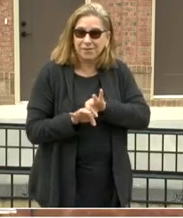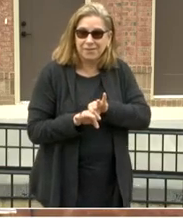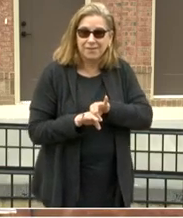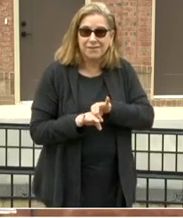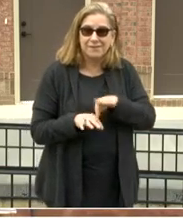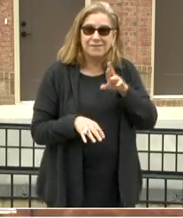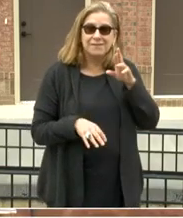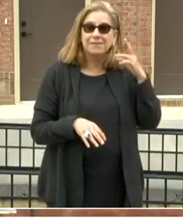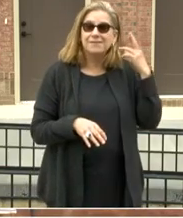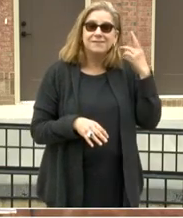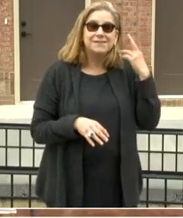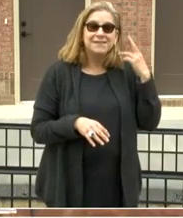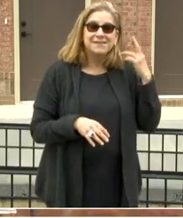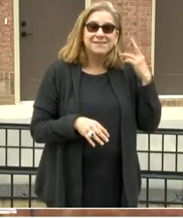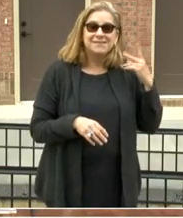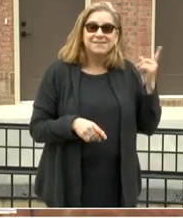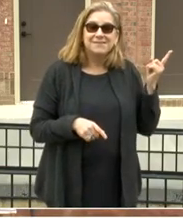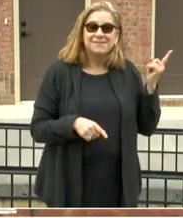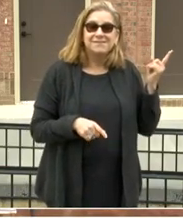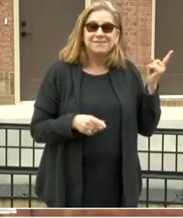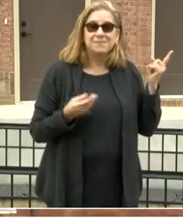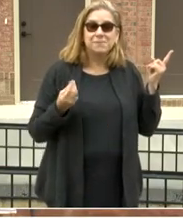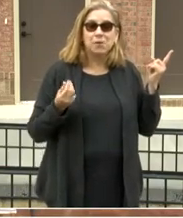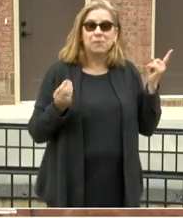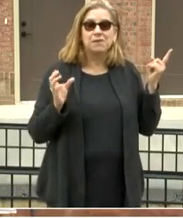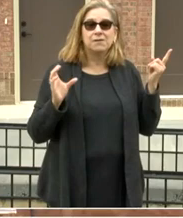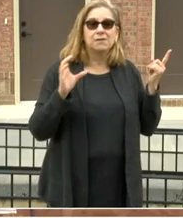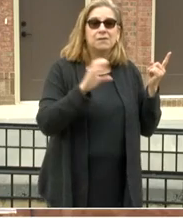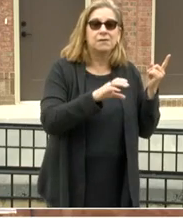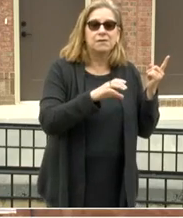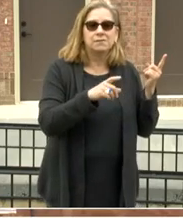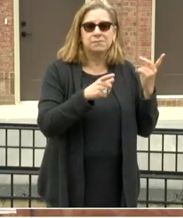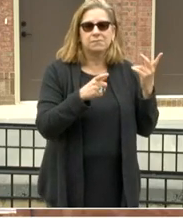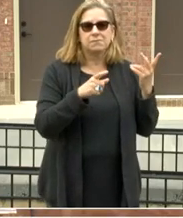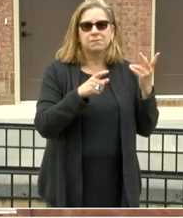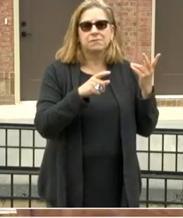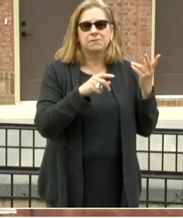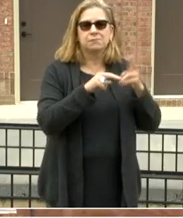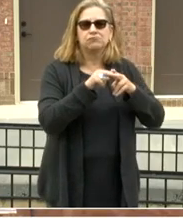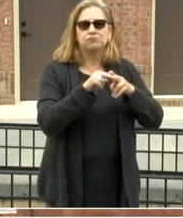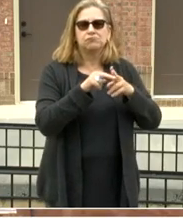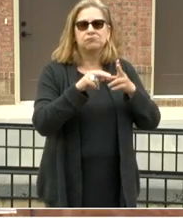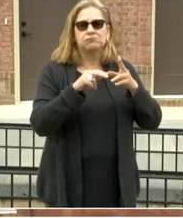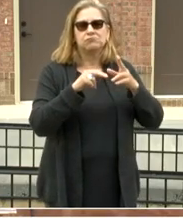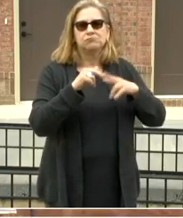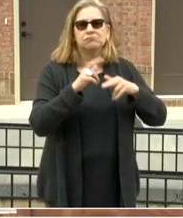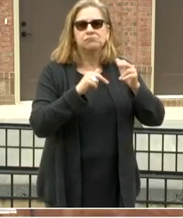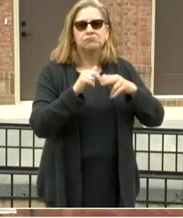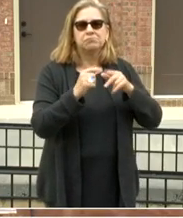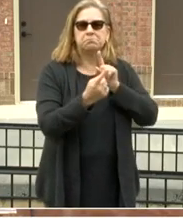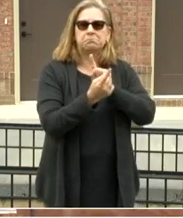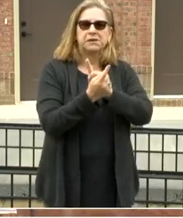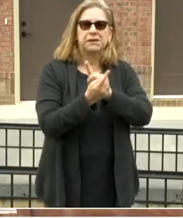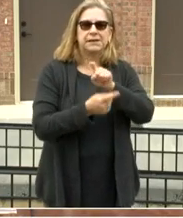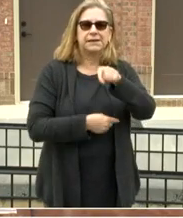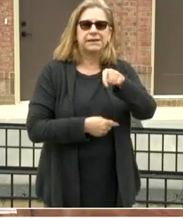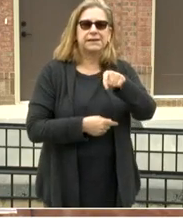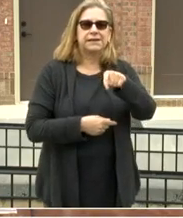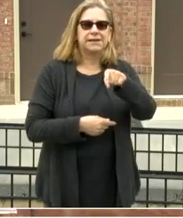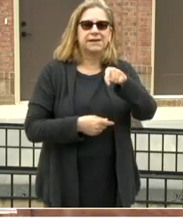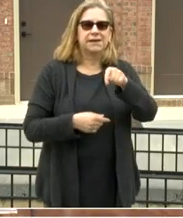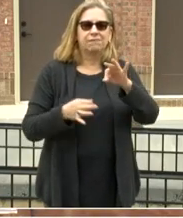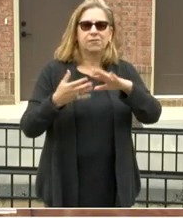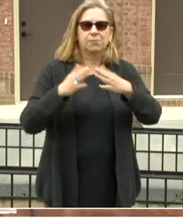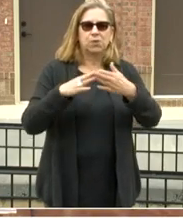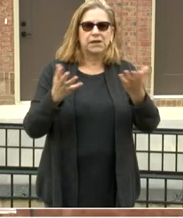to on that affordable goal, right? So that's what we want to do. So the 27 units here on this campus contribute to that goal. So we